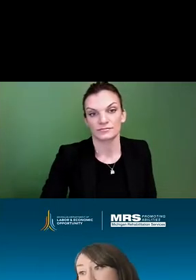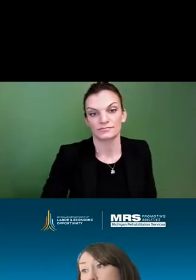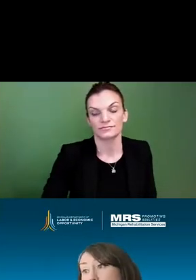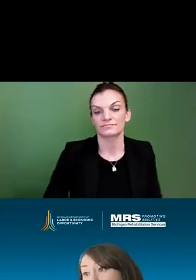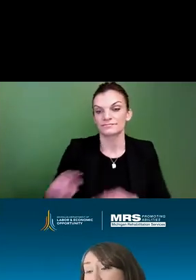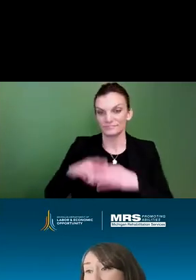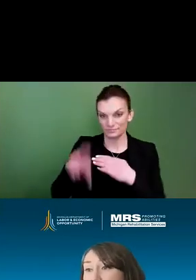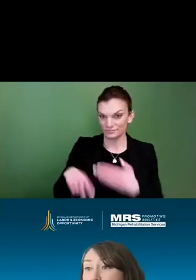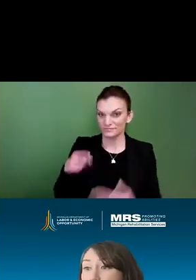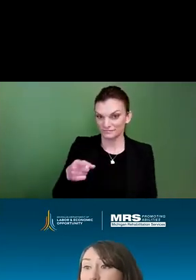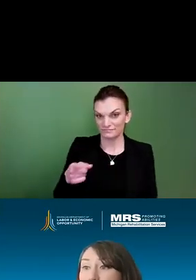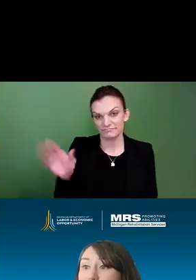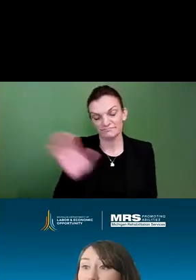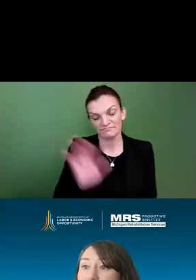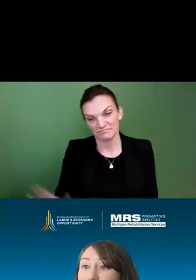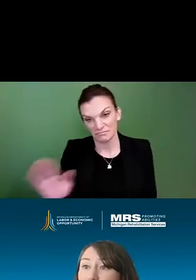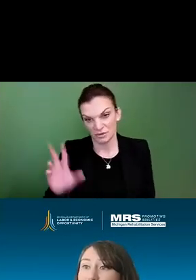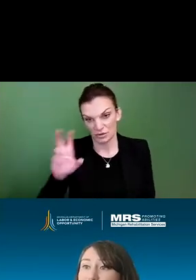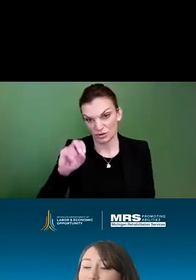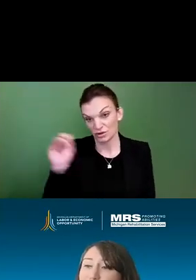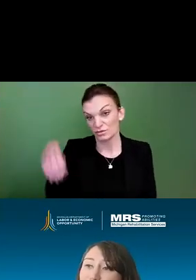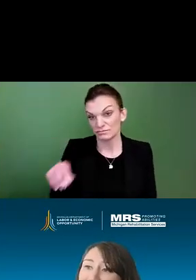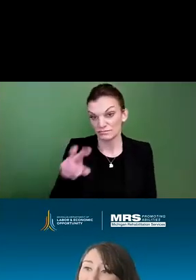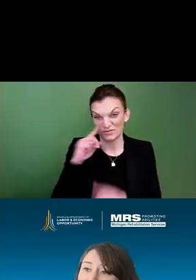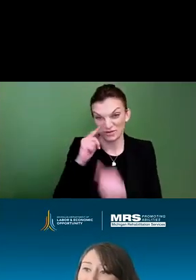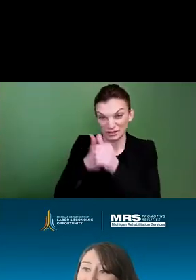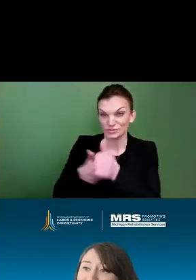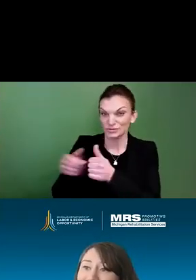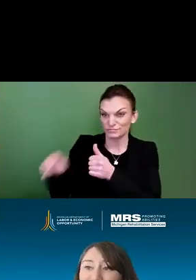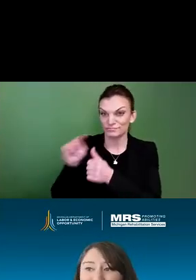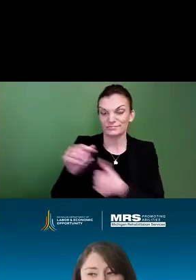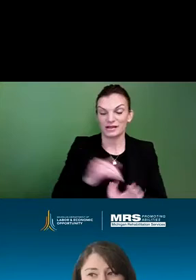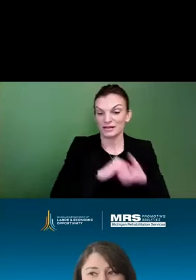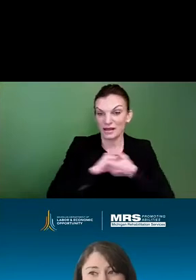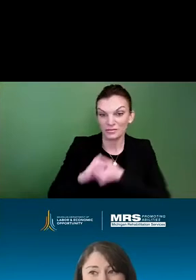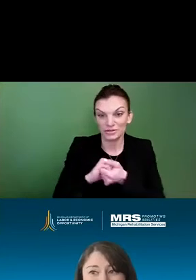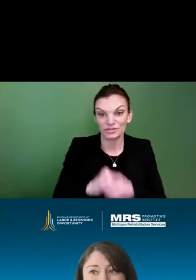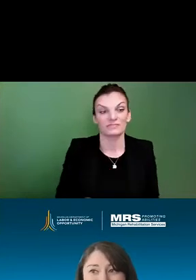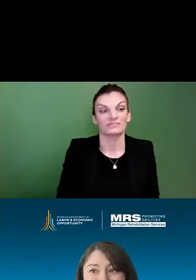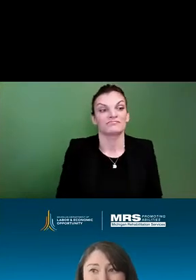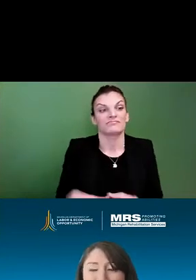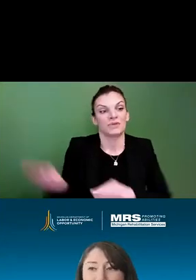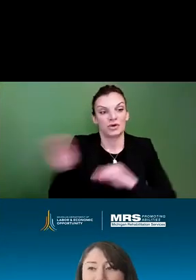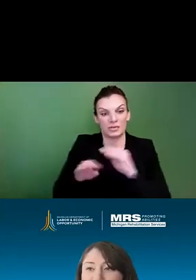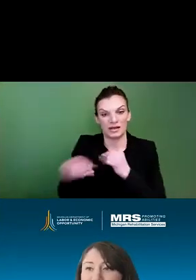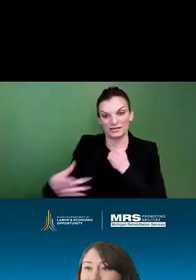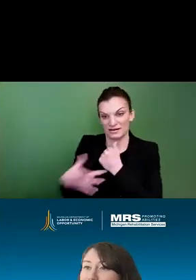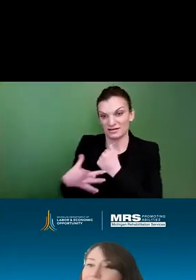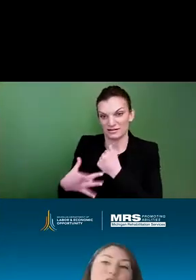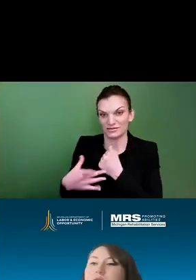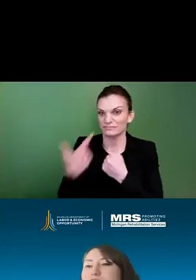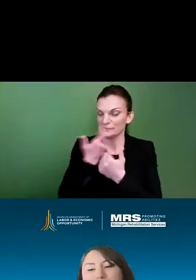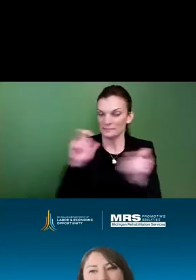ooh, well, it's about 30% for each. So collaboration, ergonomics, and technology are our biggest